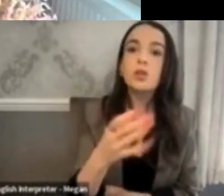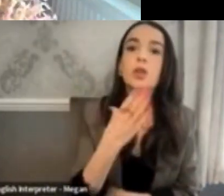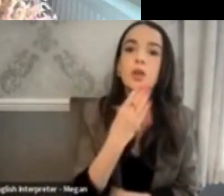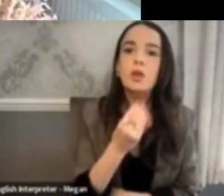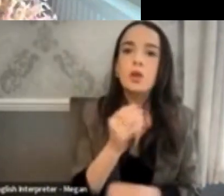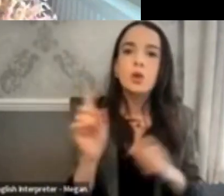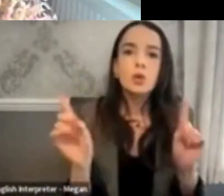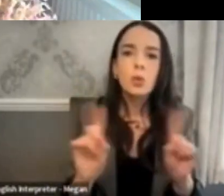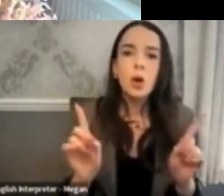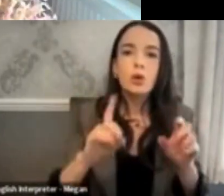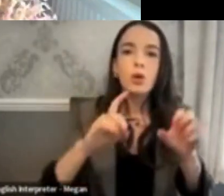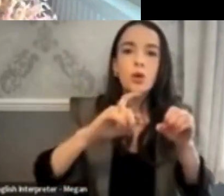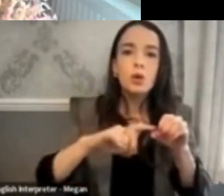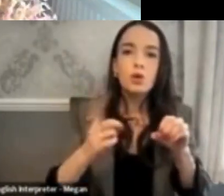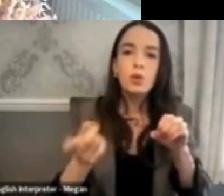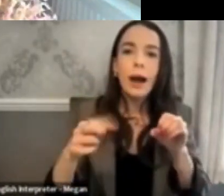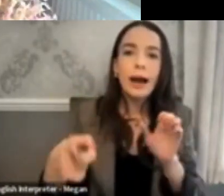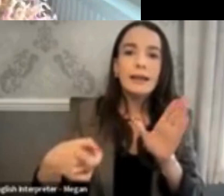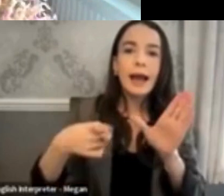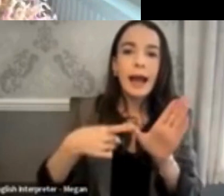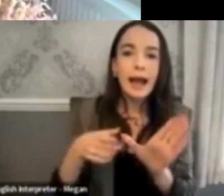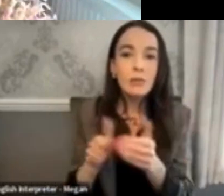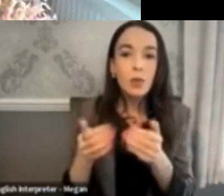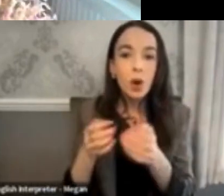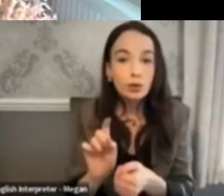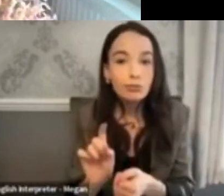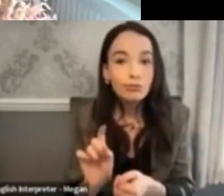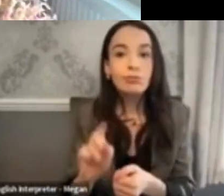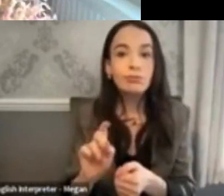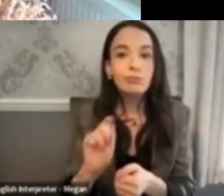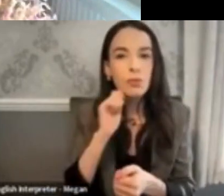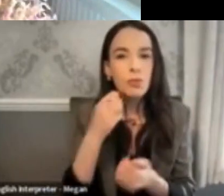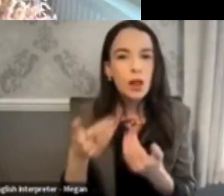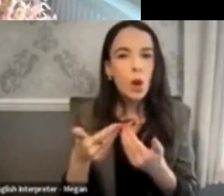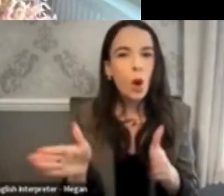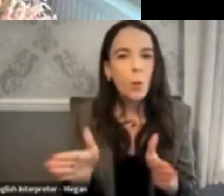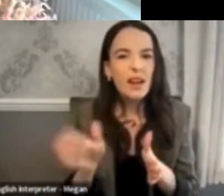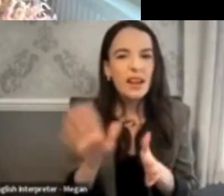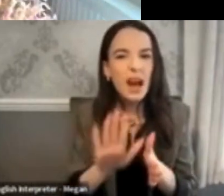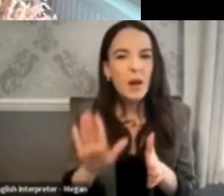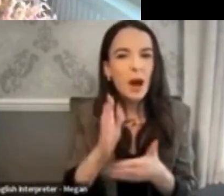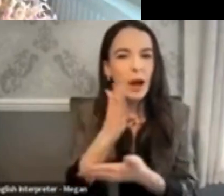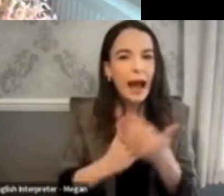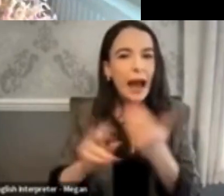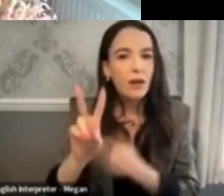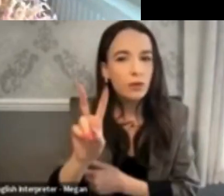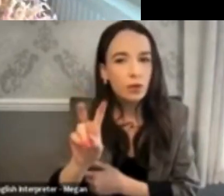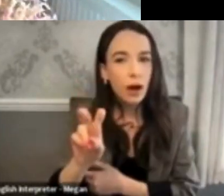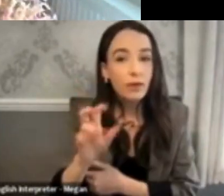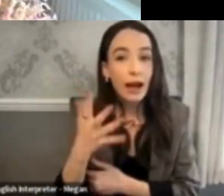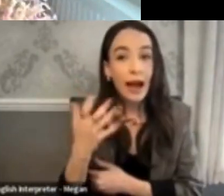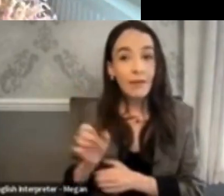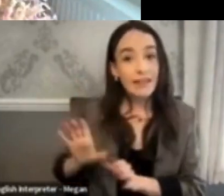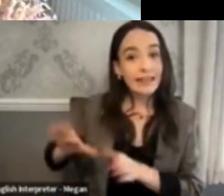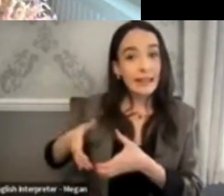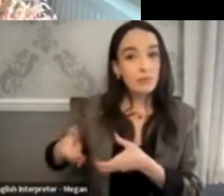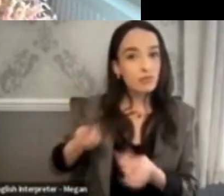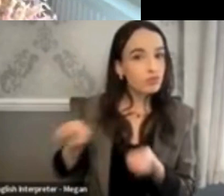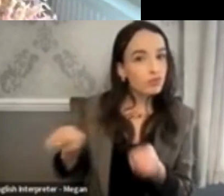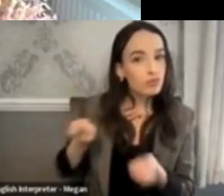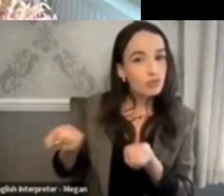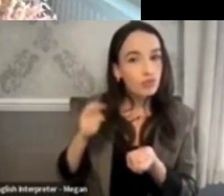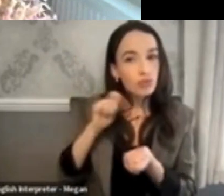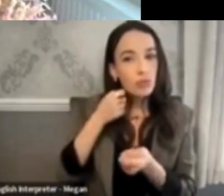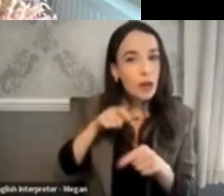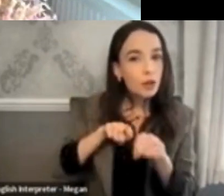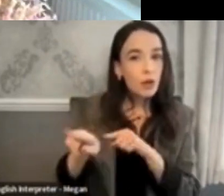about 12:30, and we've got a behind-the-scenes team that are going to respond to as many of your queries in the Q&A